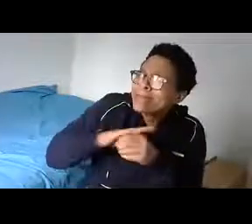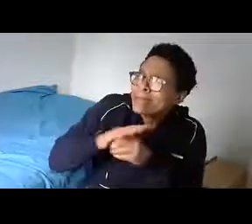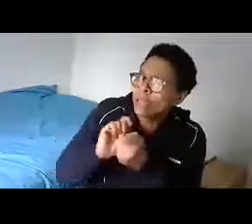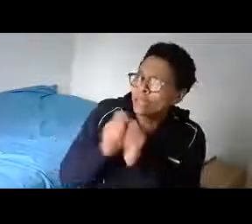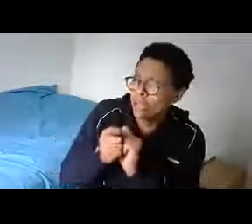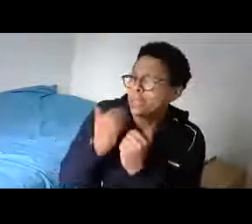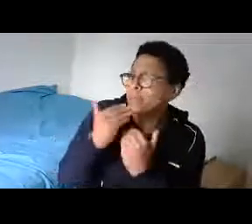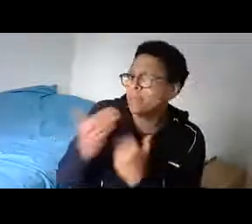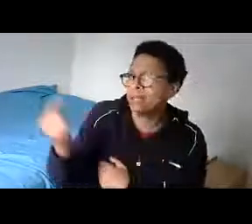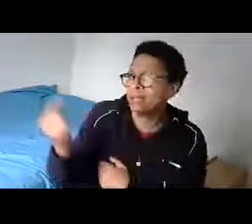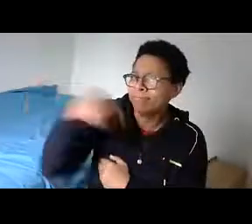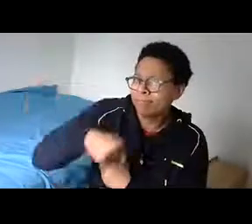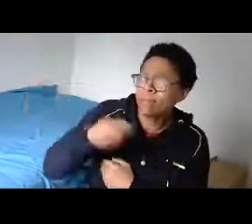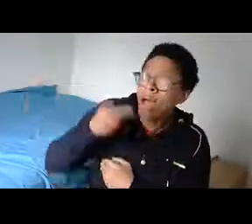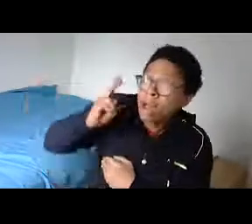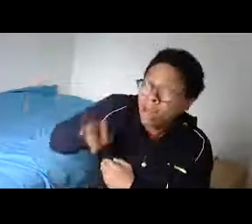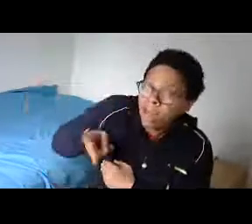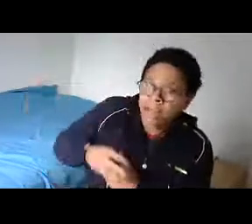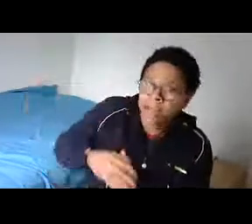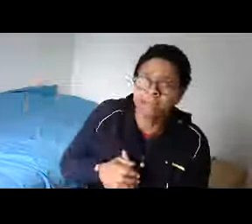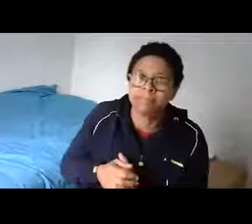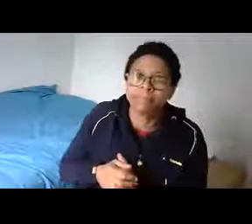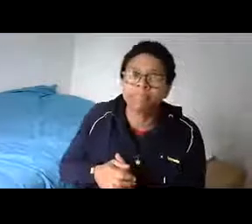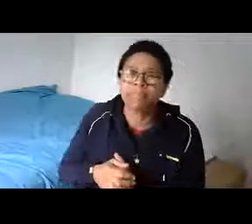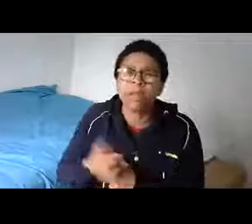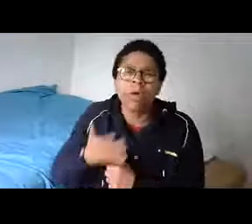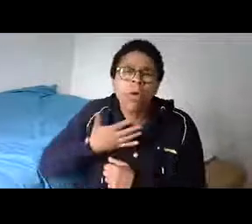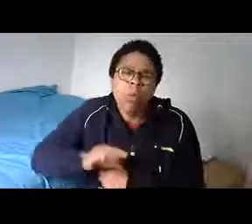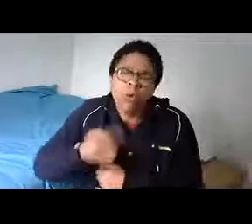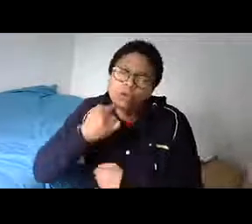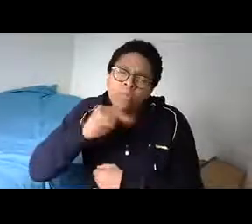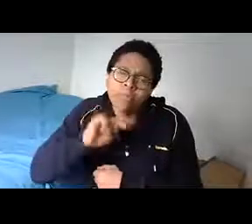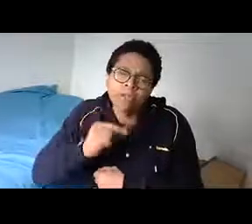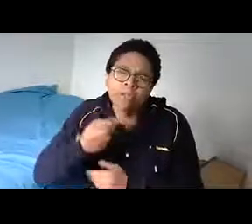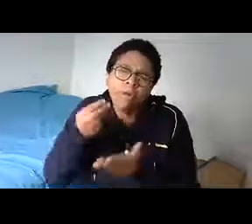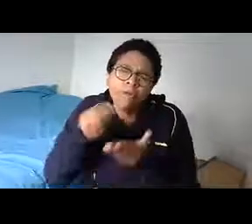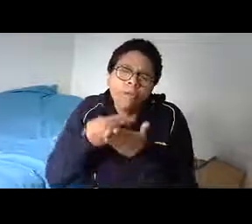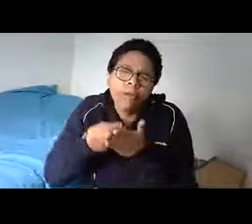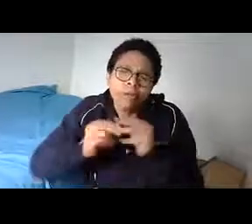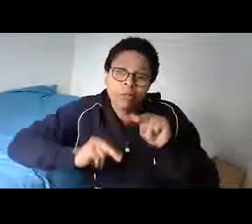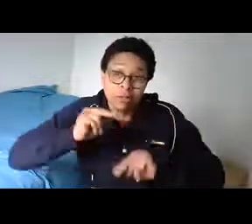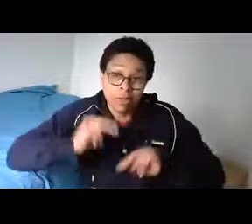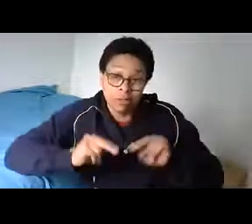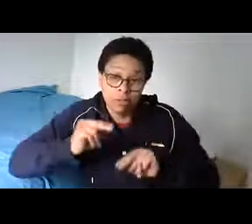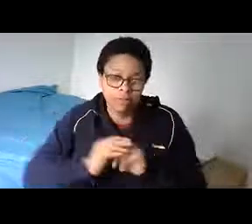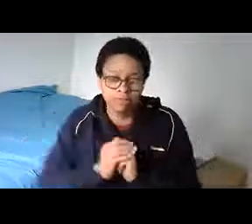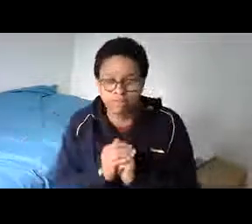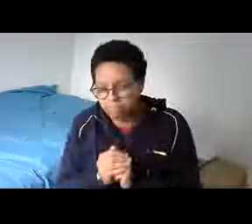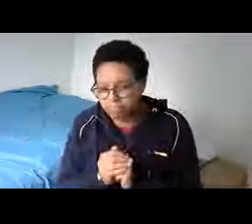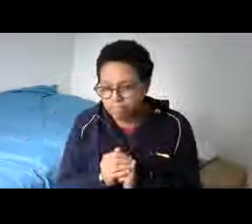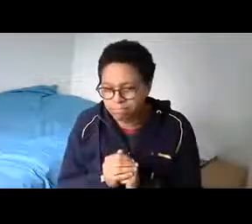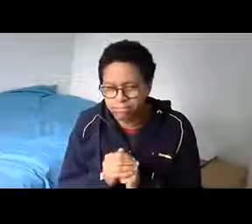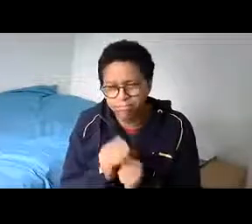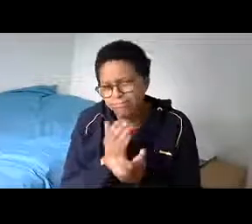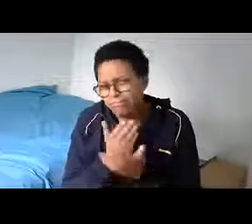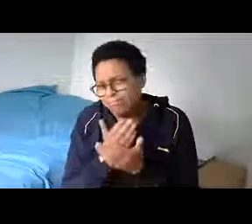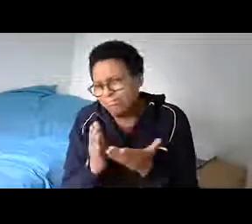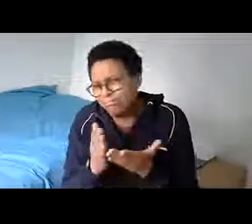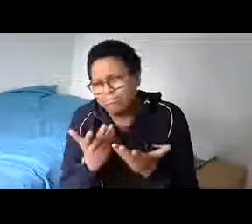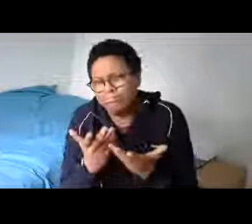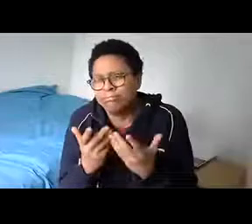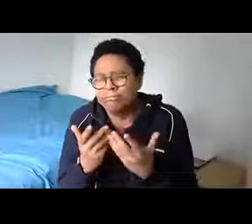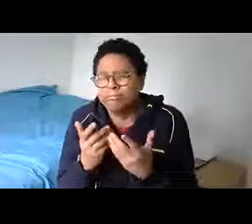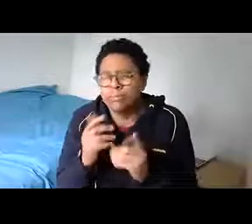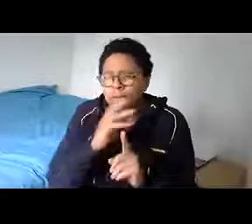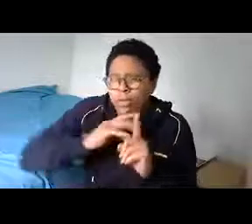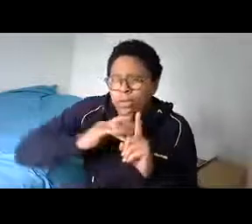So wanted to say a few words about financial assessments. Obviously, very quickly, social care